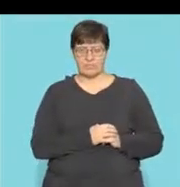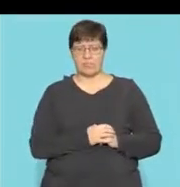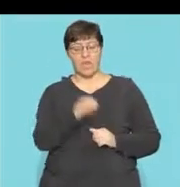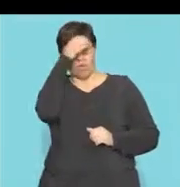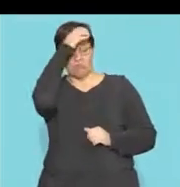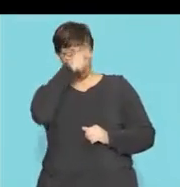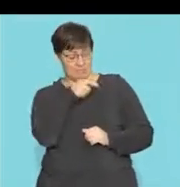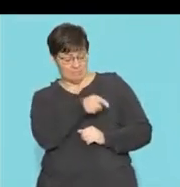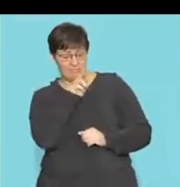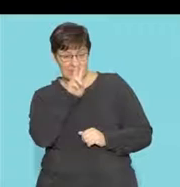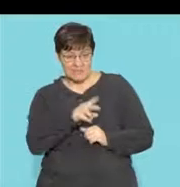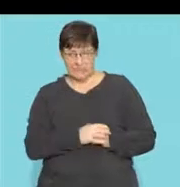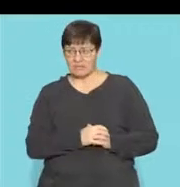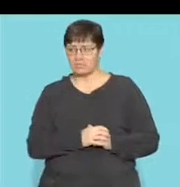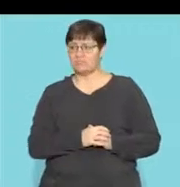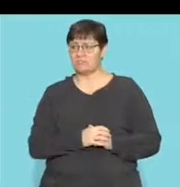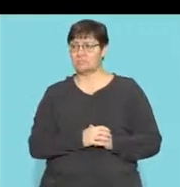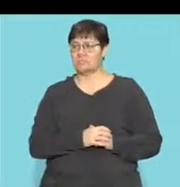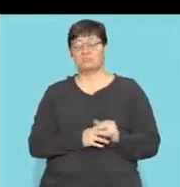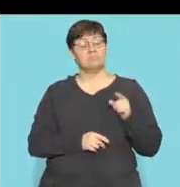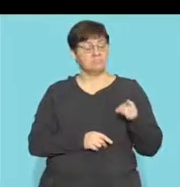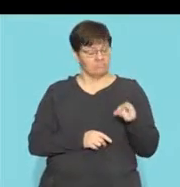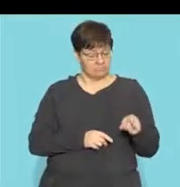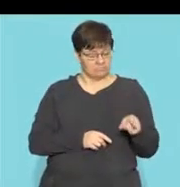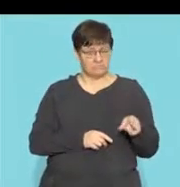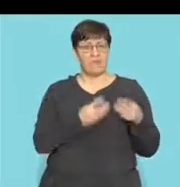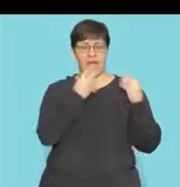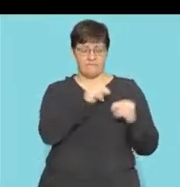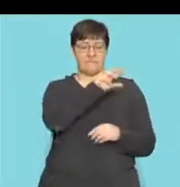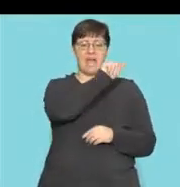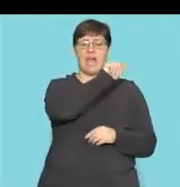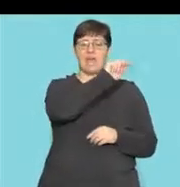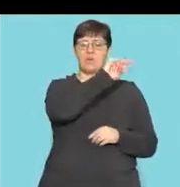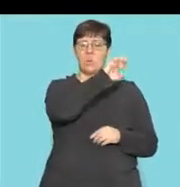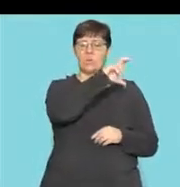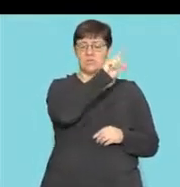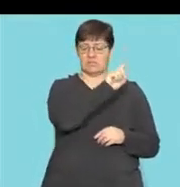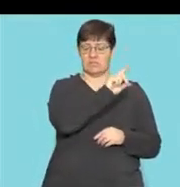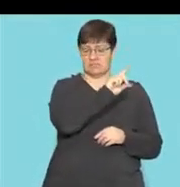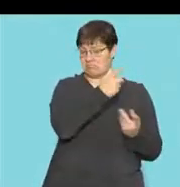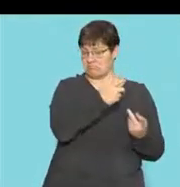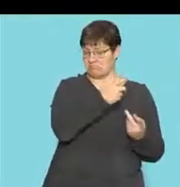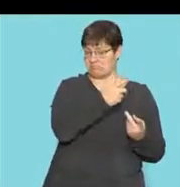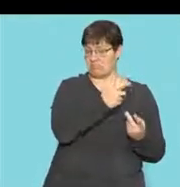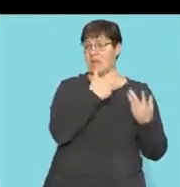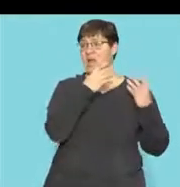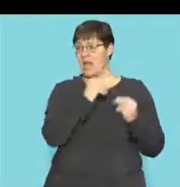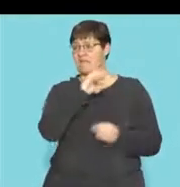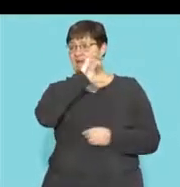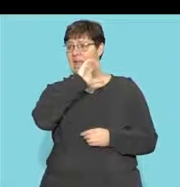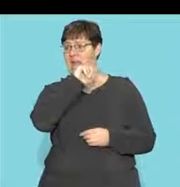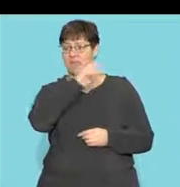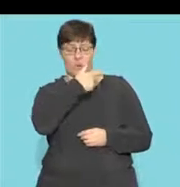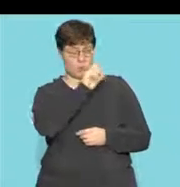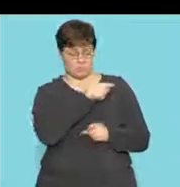map, you'll see that the electrolytic cell also has an anode, just like the galvanic cell. It has a cathode, just like